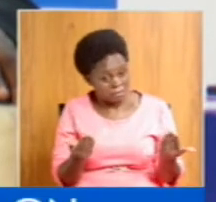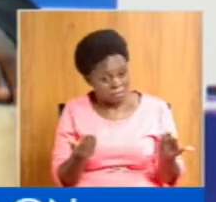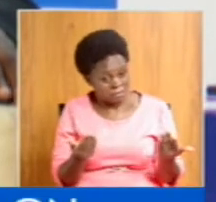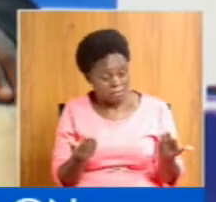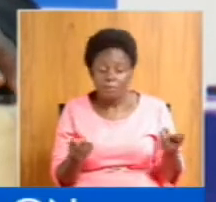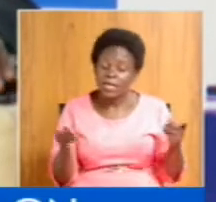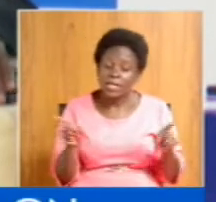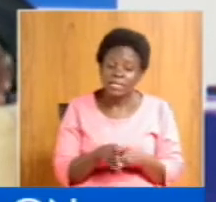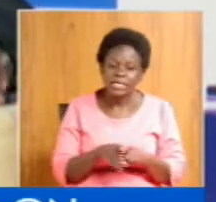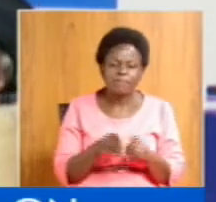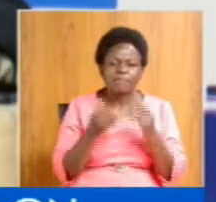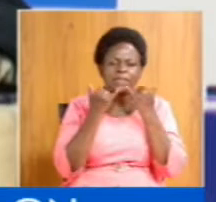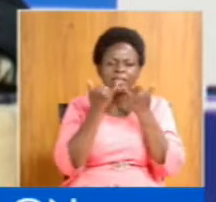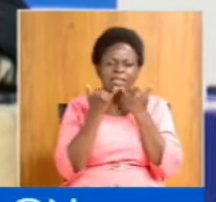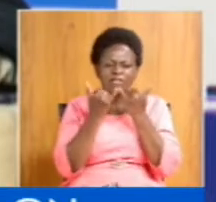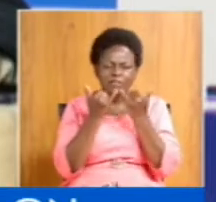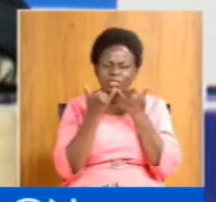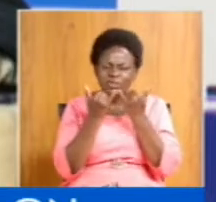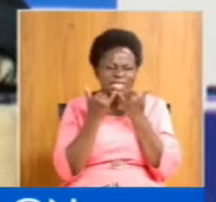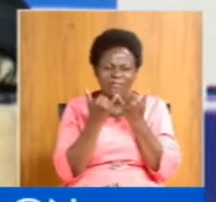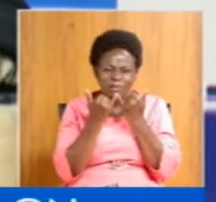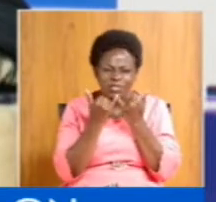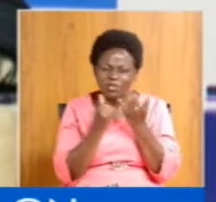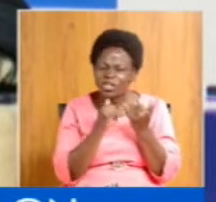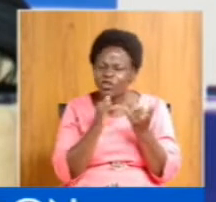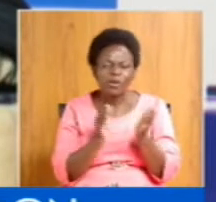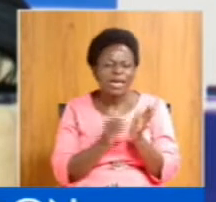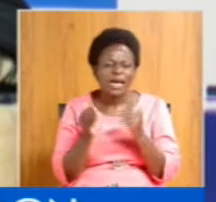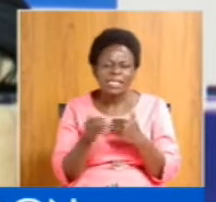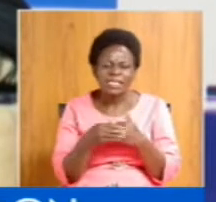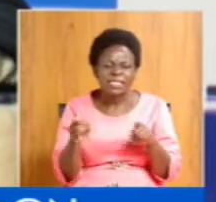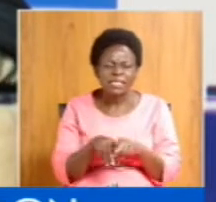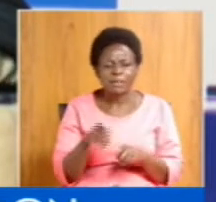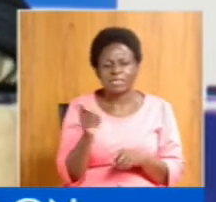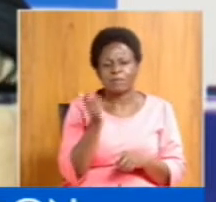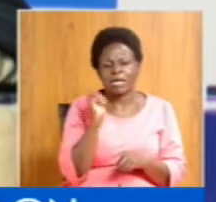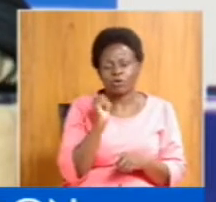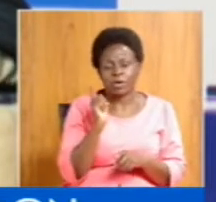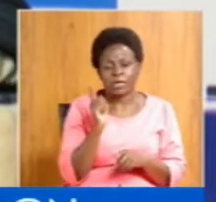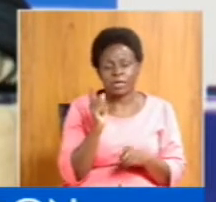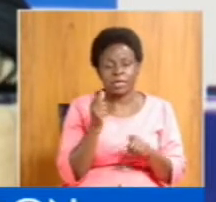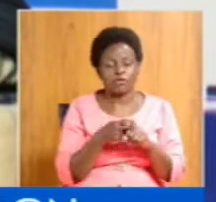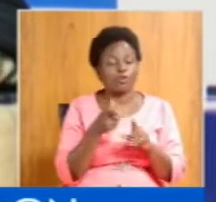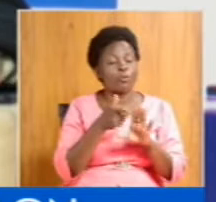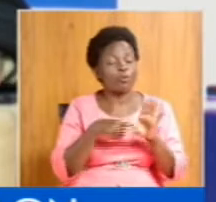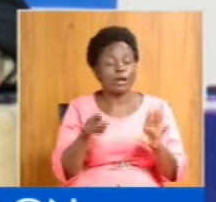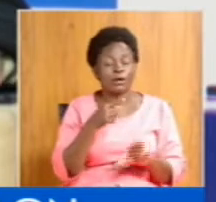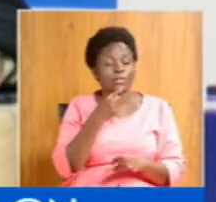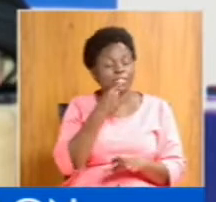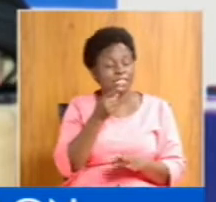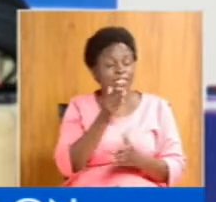But also information has not been accessed like my colleague from said